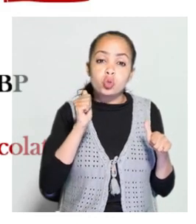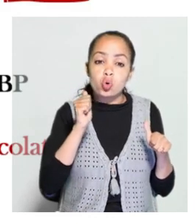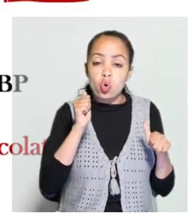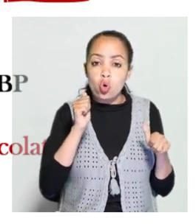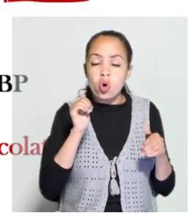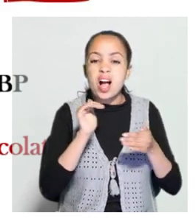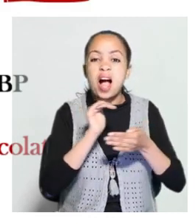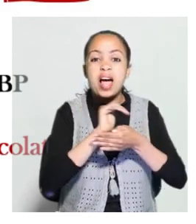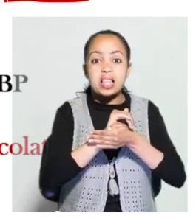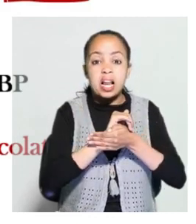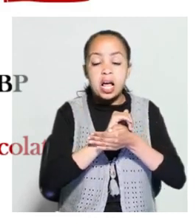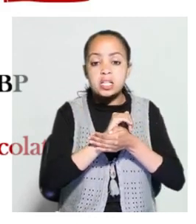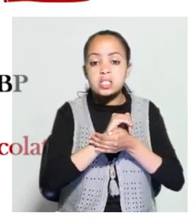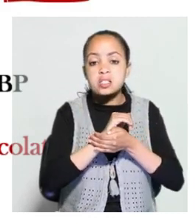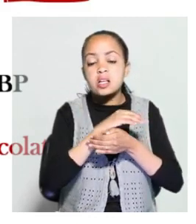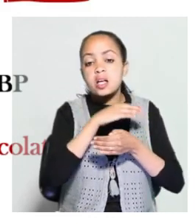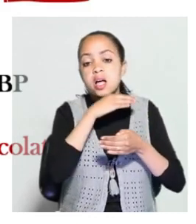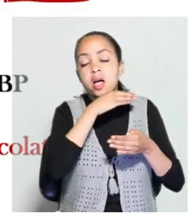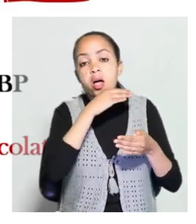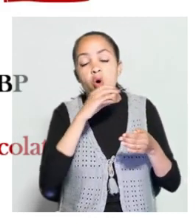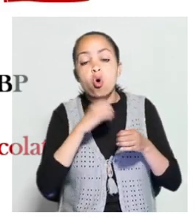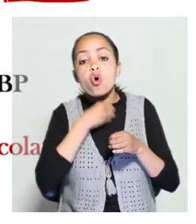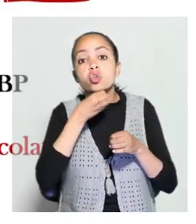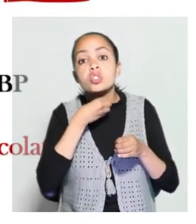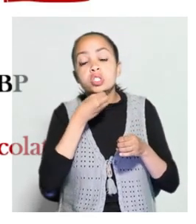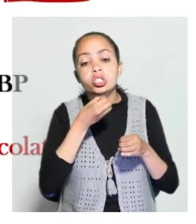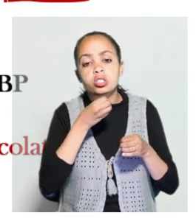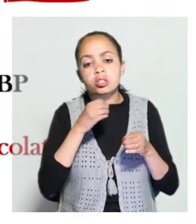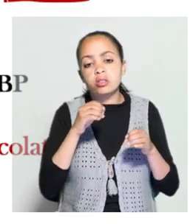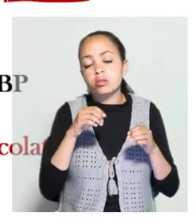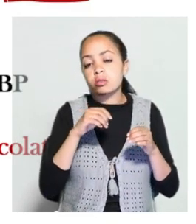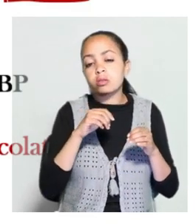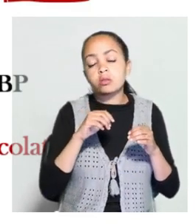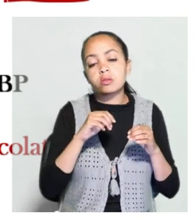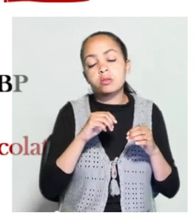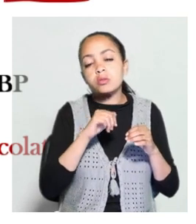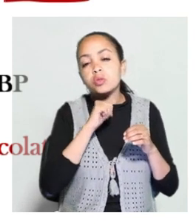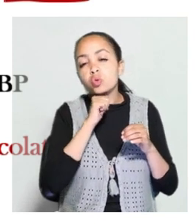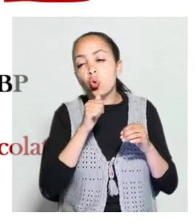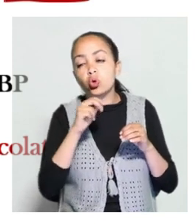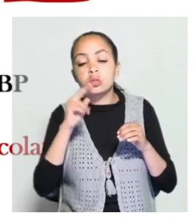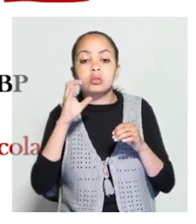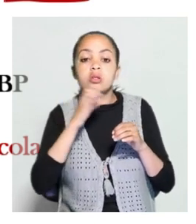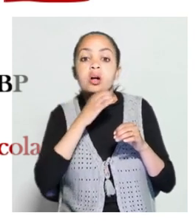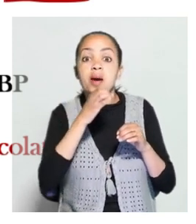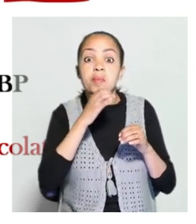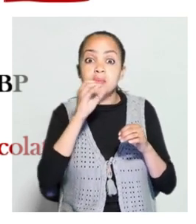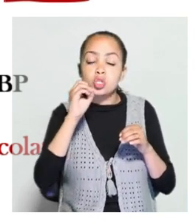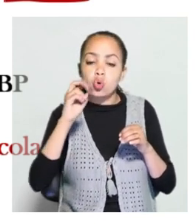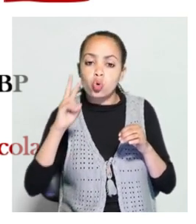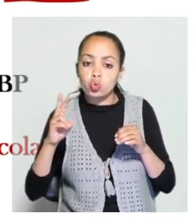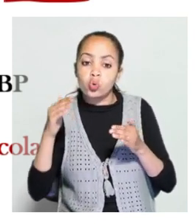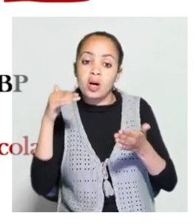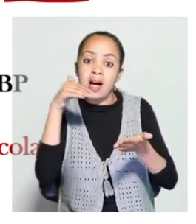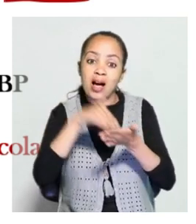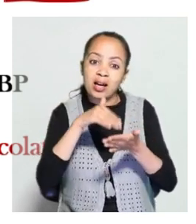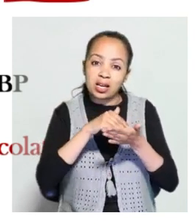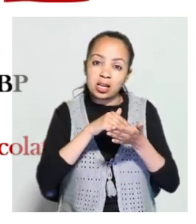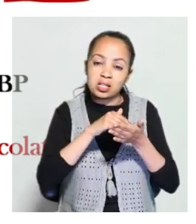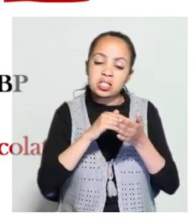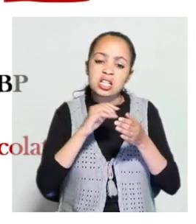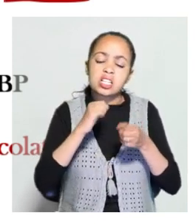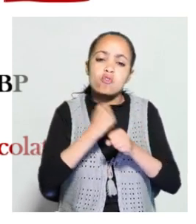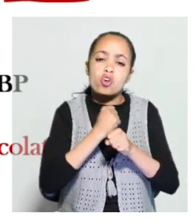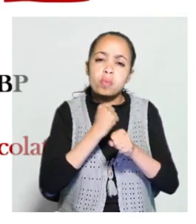reaction between oxygen and the ribulose biphosphate instead of carbon dioxide. And again, there is